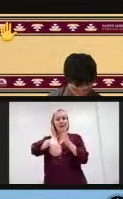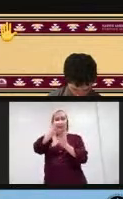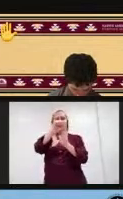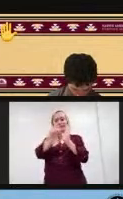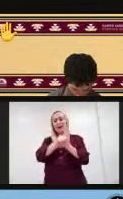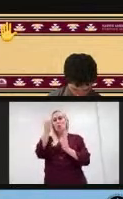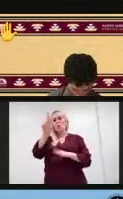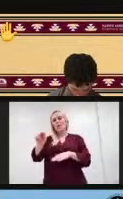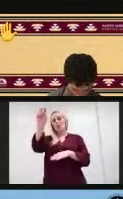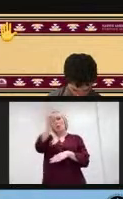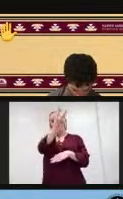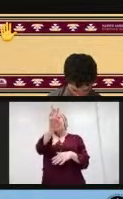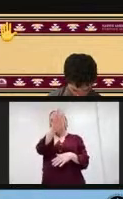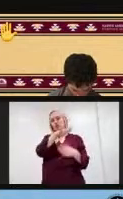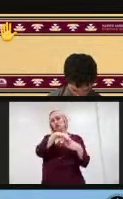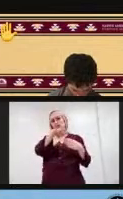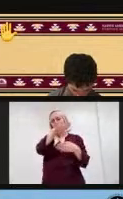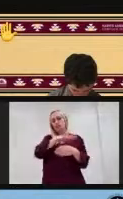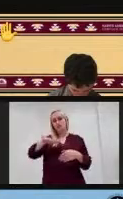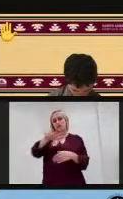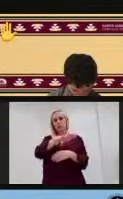Northwest.